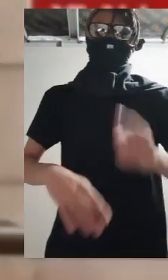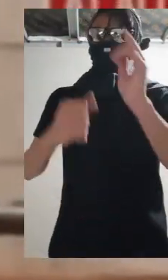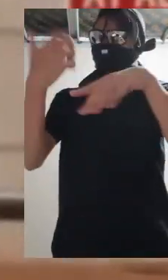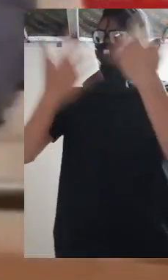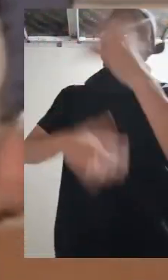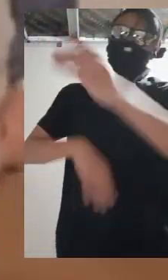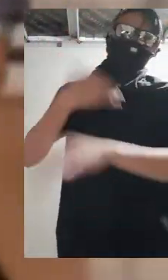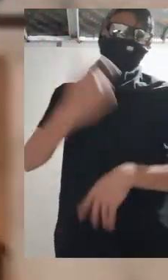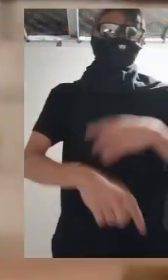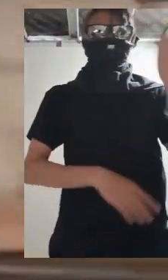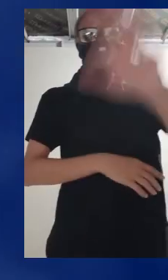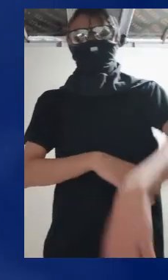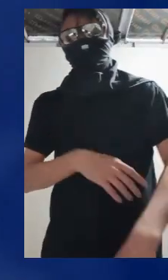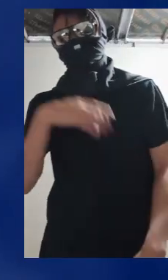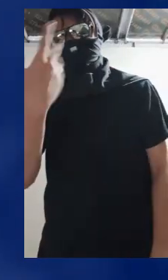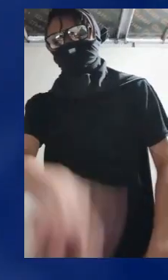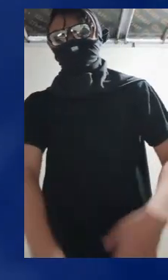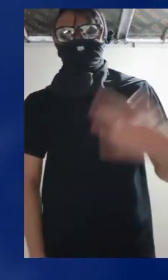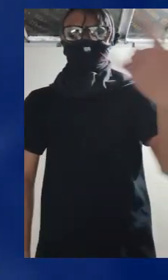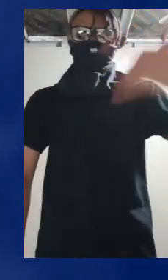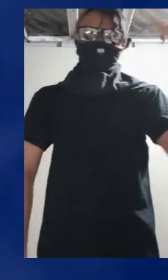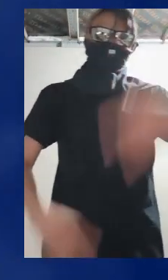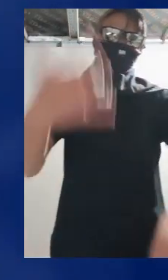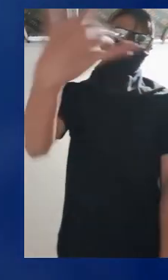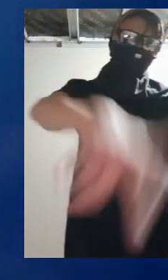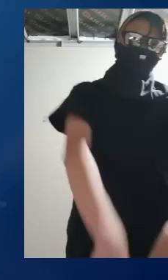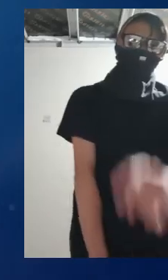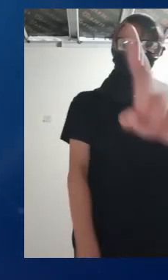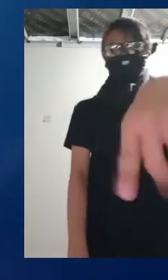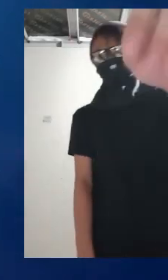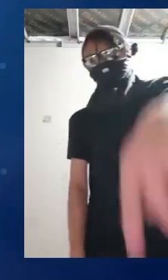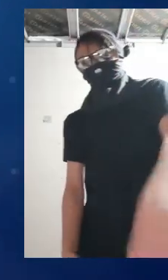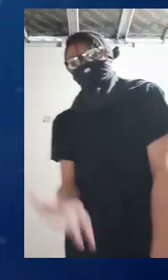that causes the risk. Risk reduction,